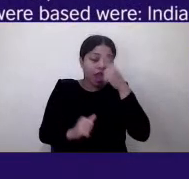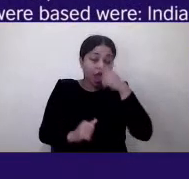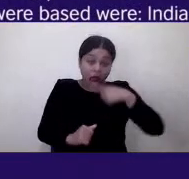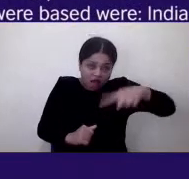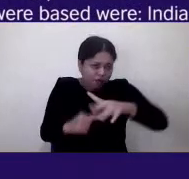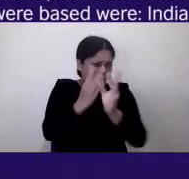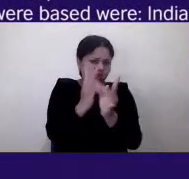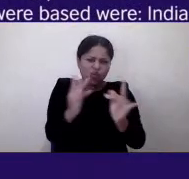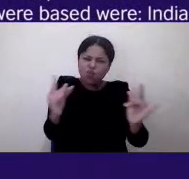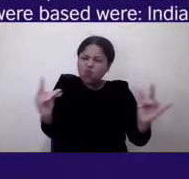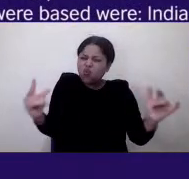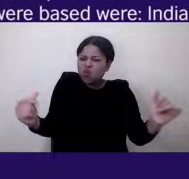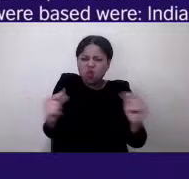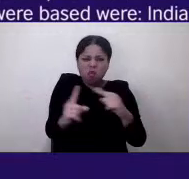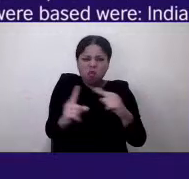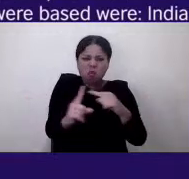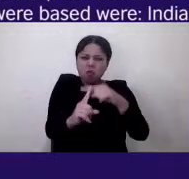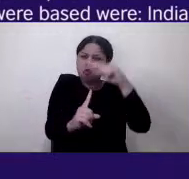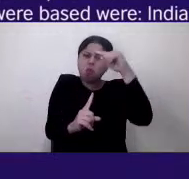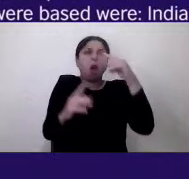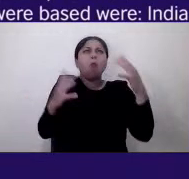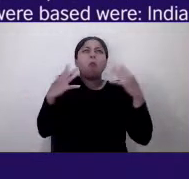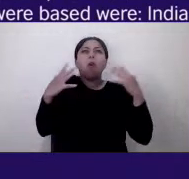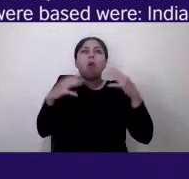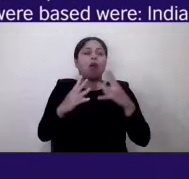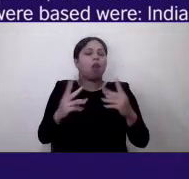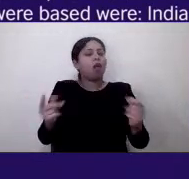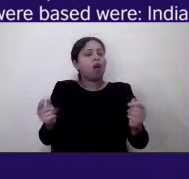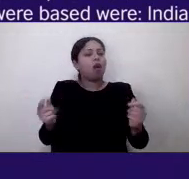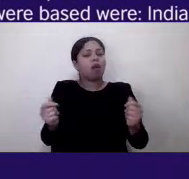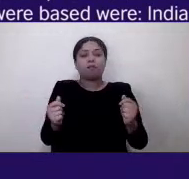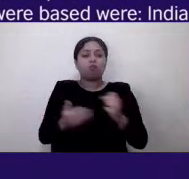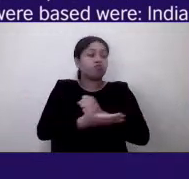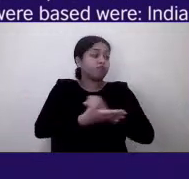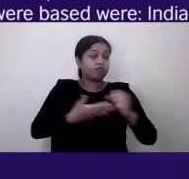In 2021, the British Council globally surveyed